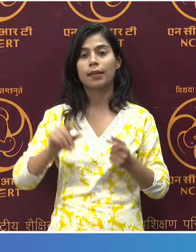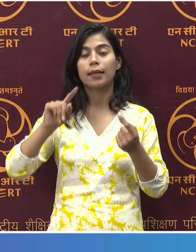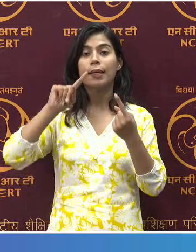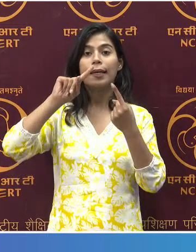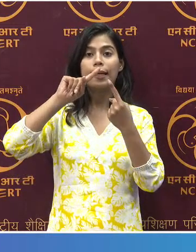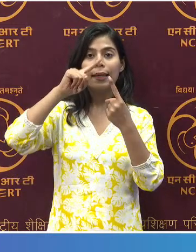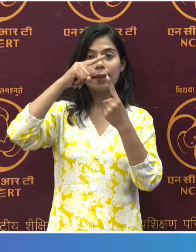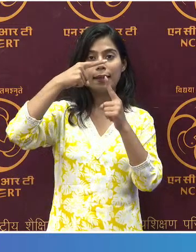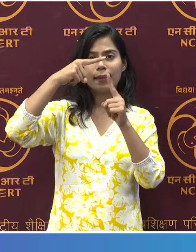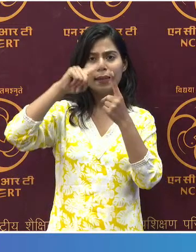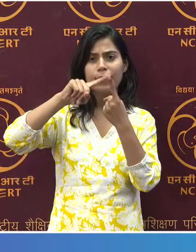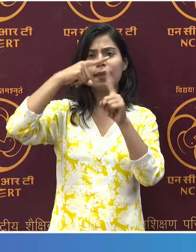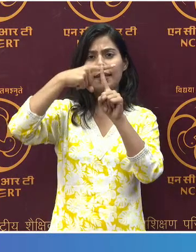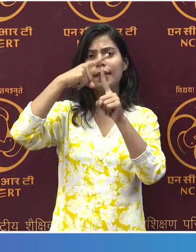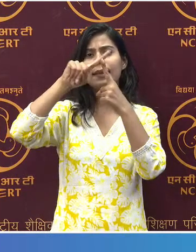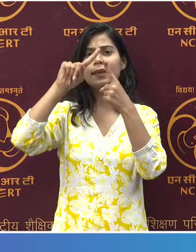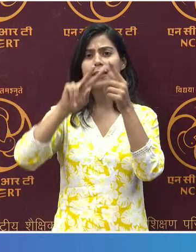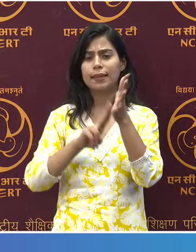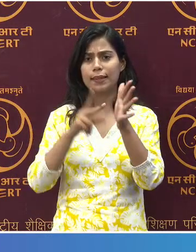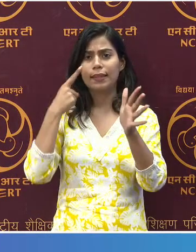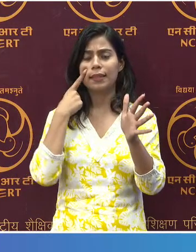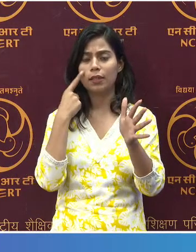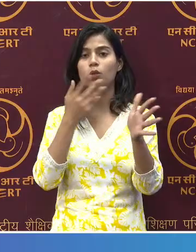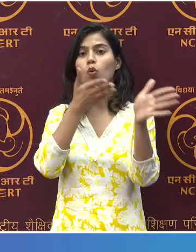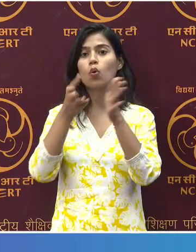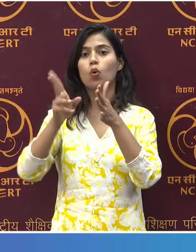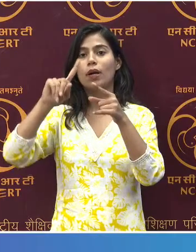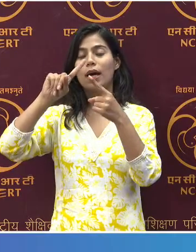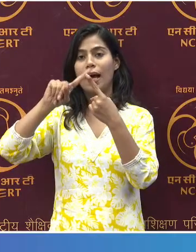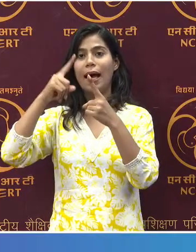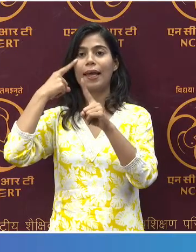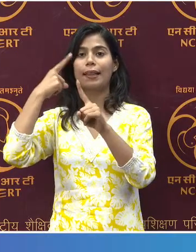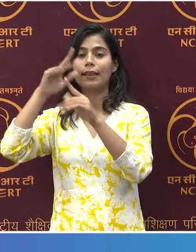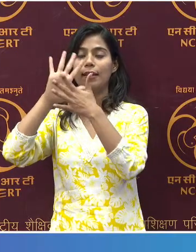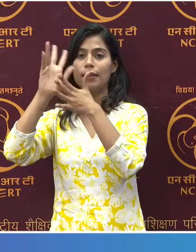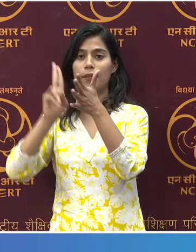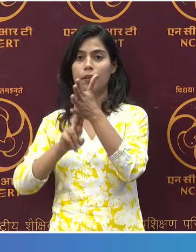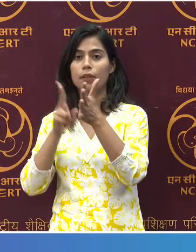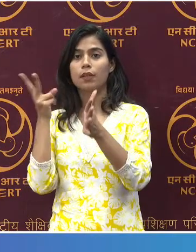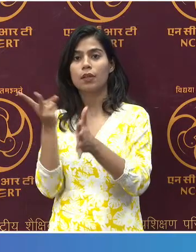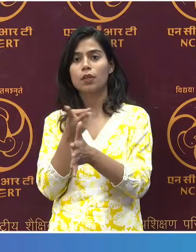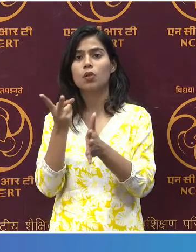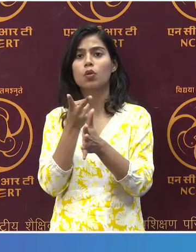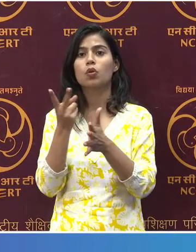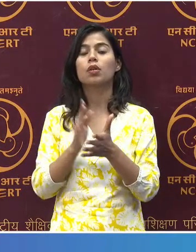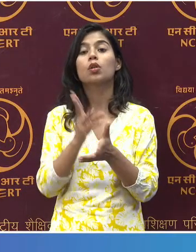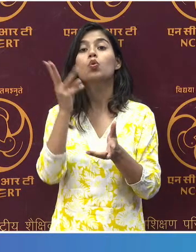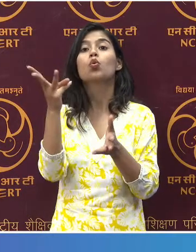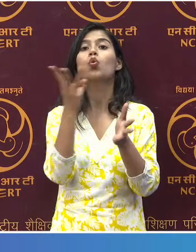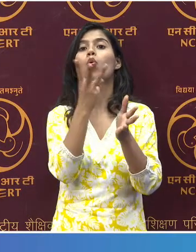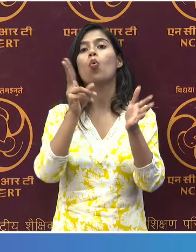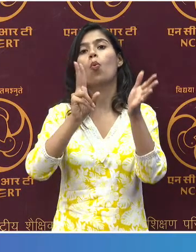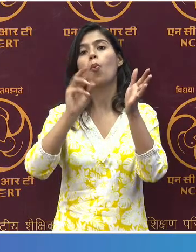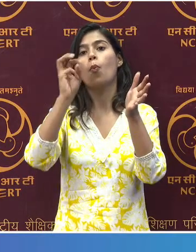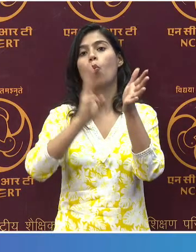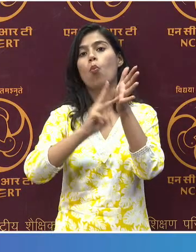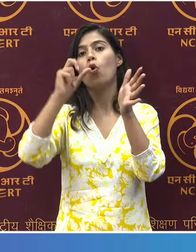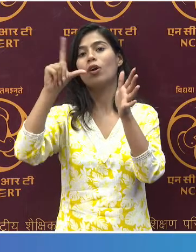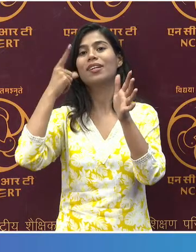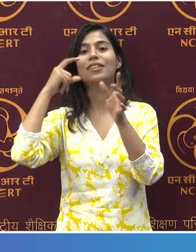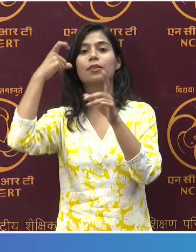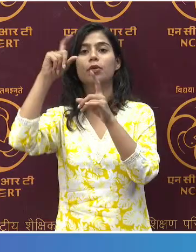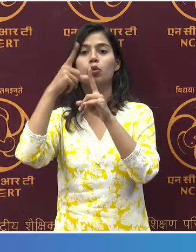ethylene being added, it means addition of hydrogen will be there over the ethene molecule, and ethene molecule